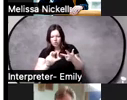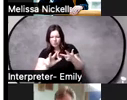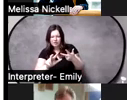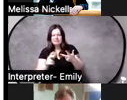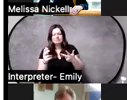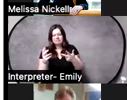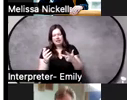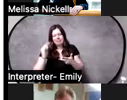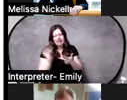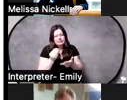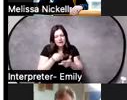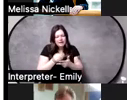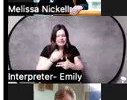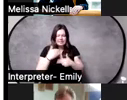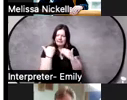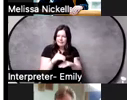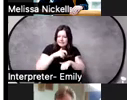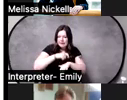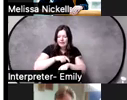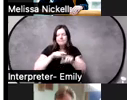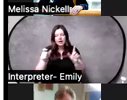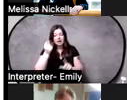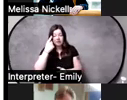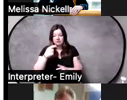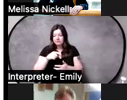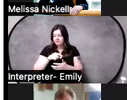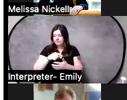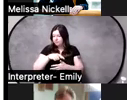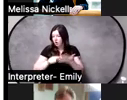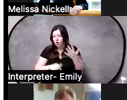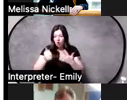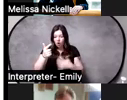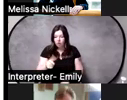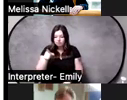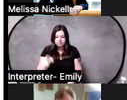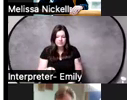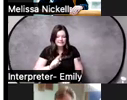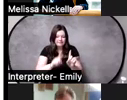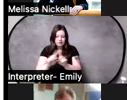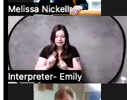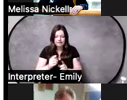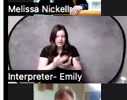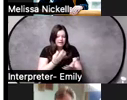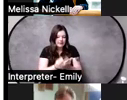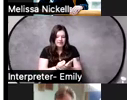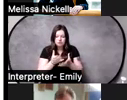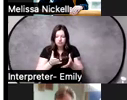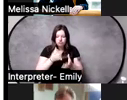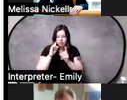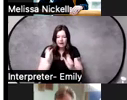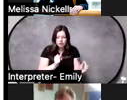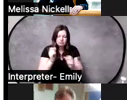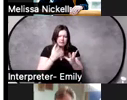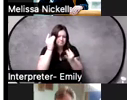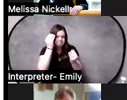time. But again, these are all different funding mechanisms that you might want to consider. But again, if you're at